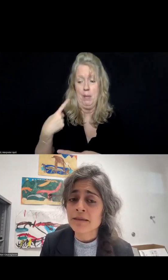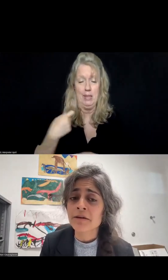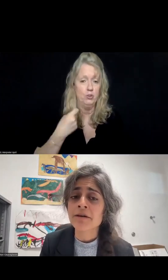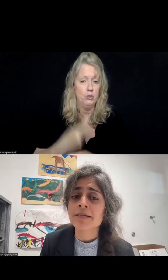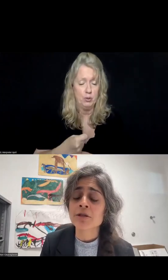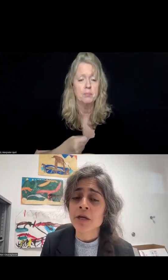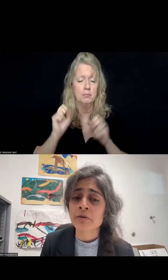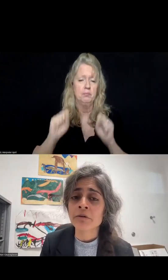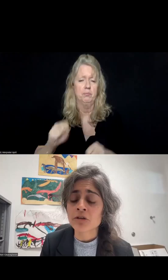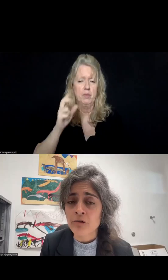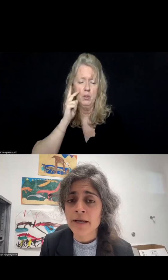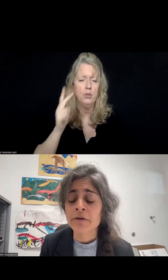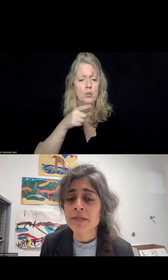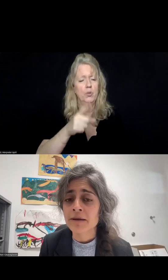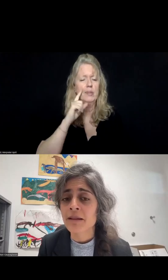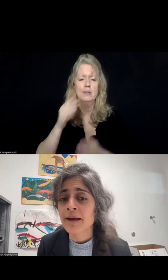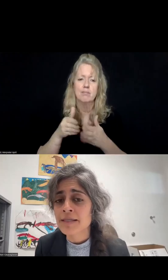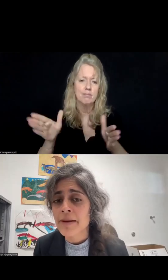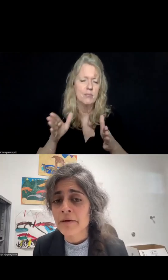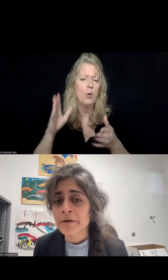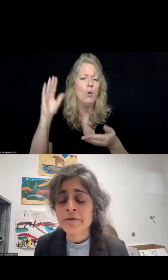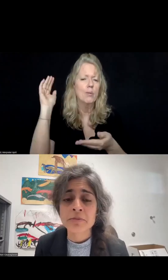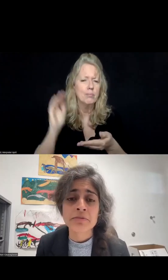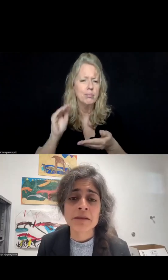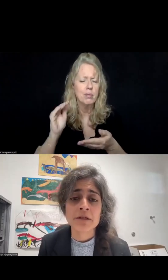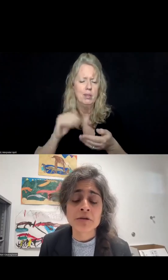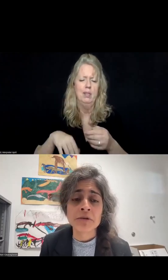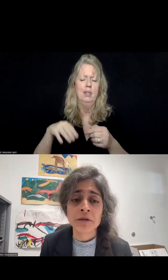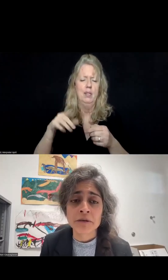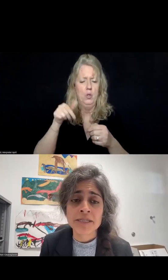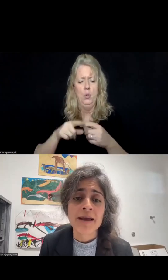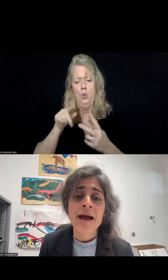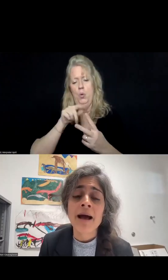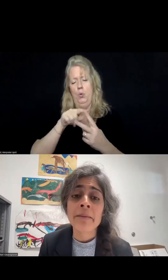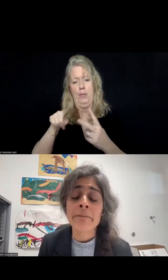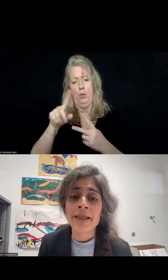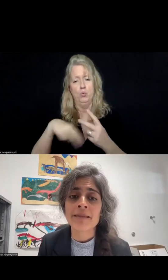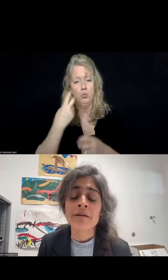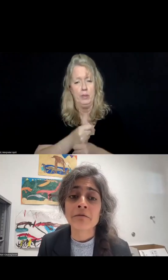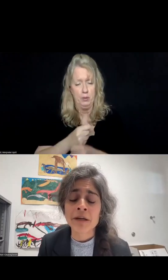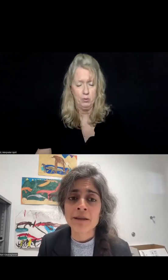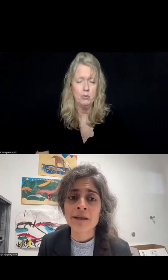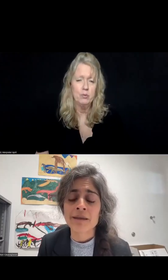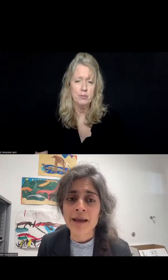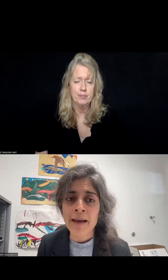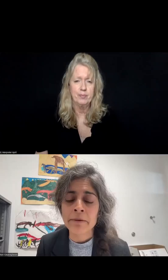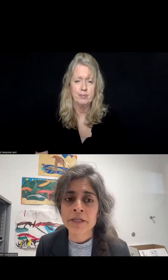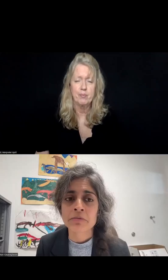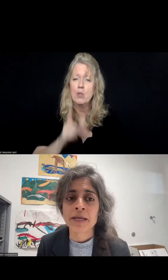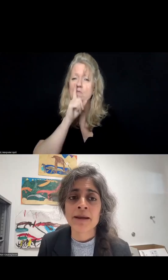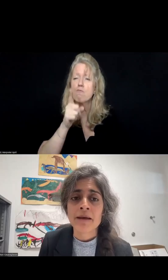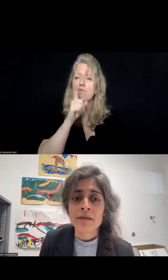see that there is a general trend or a decline in tobacco use between the 2 years. But really the